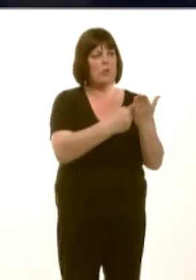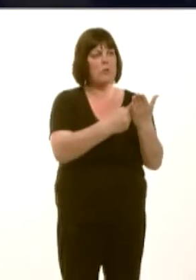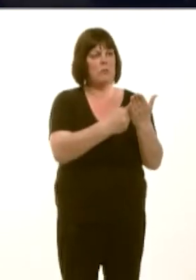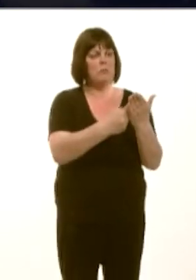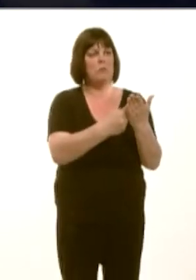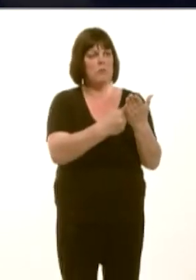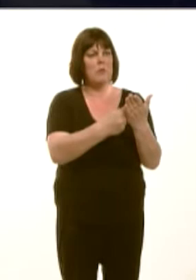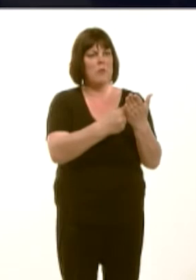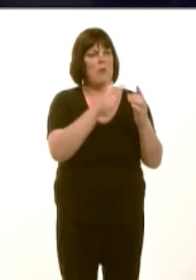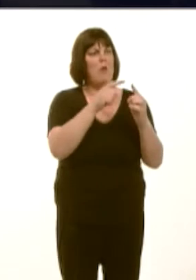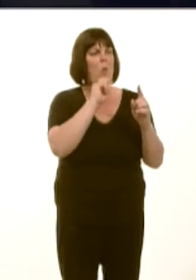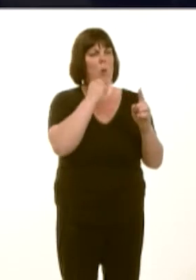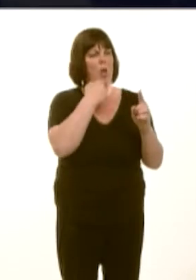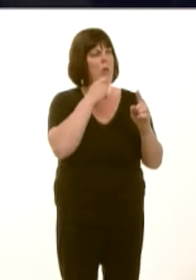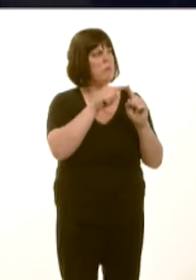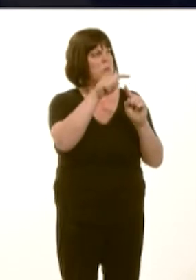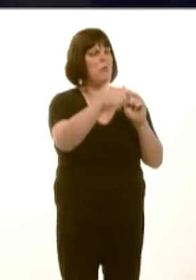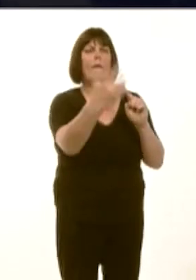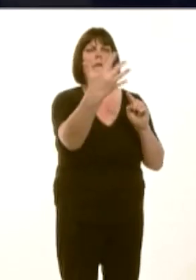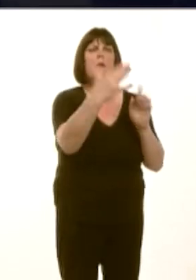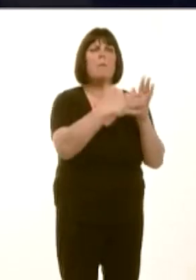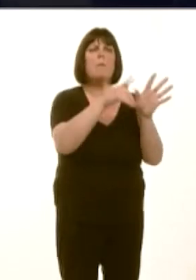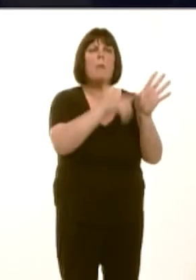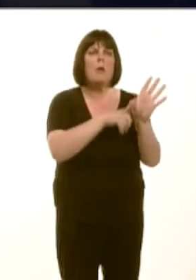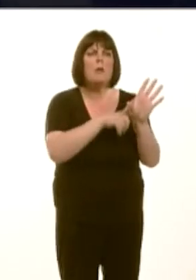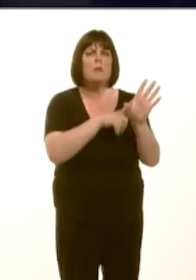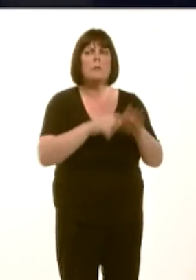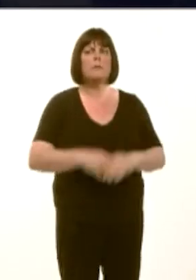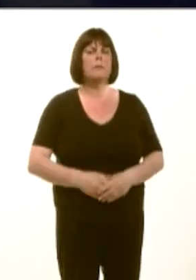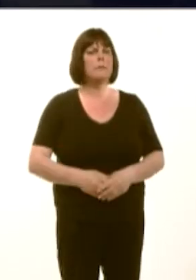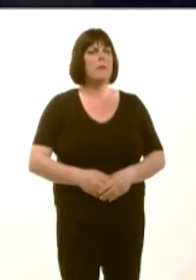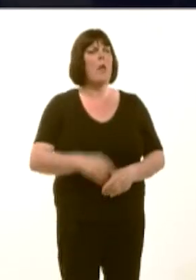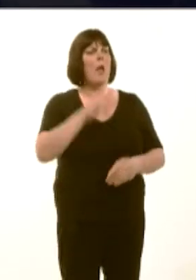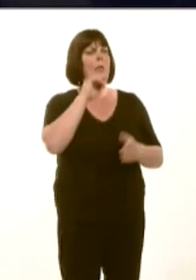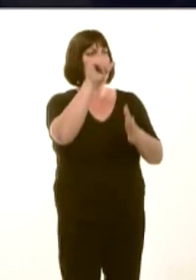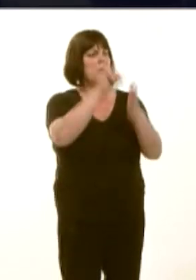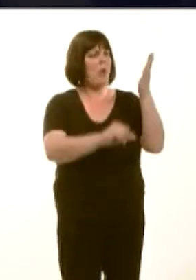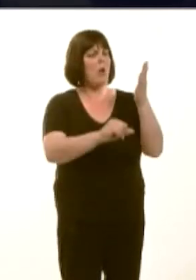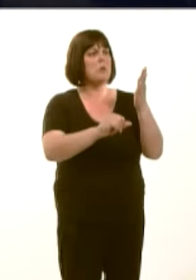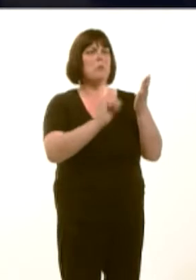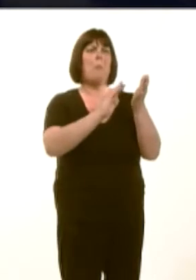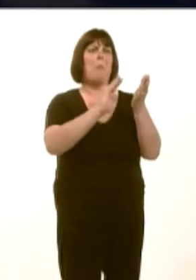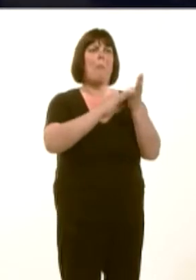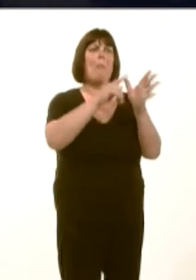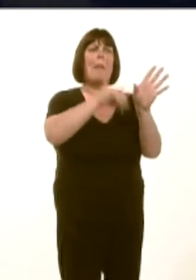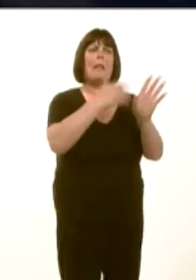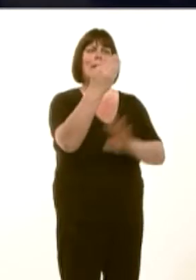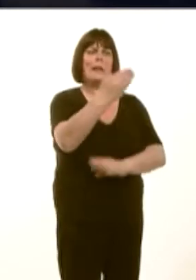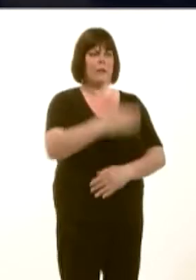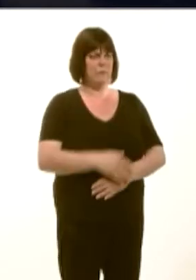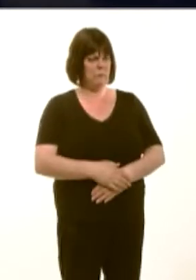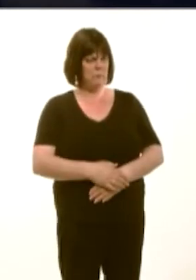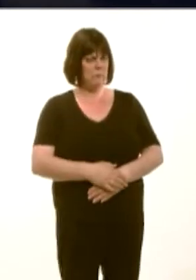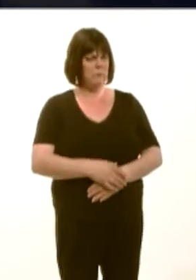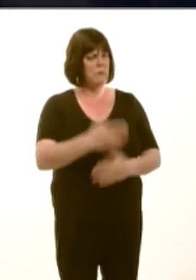recommendations on the 15th of May and that they will be implemented from the 19th of May. Are you content with the fact